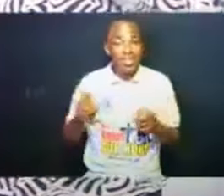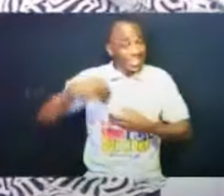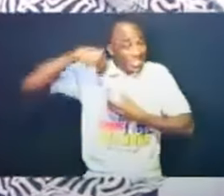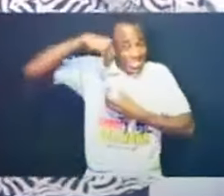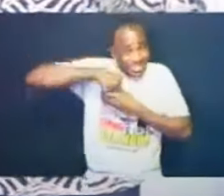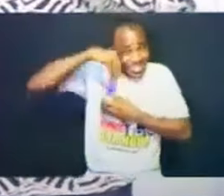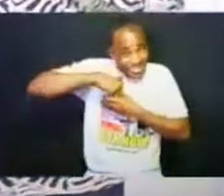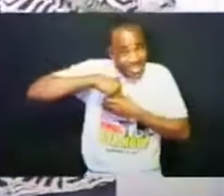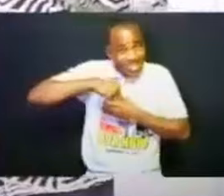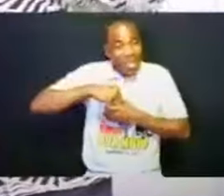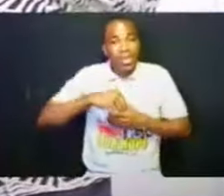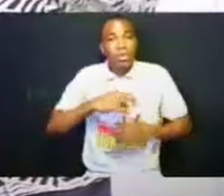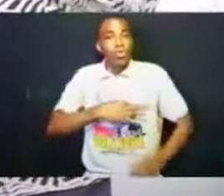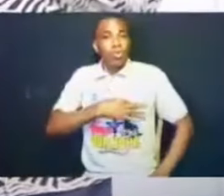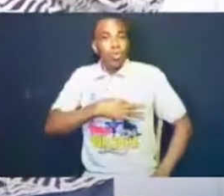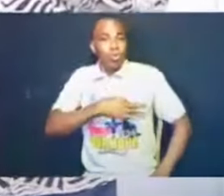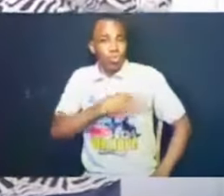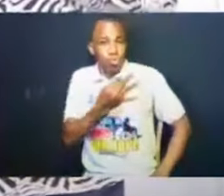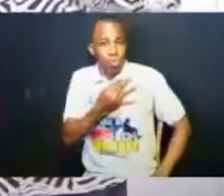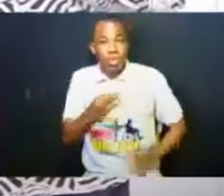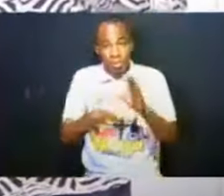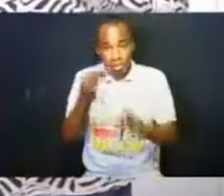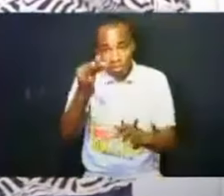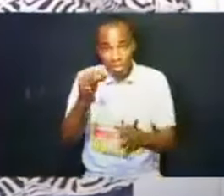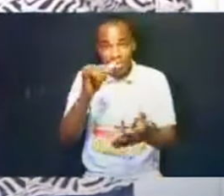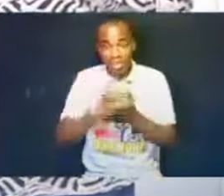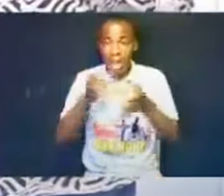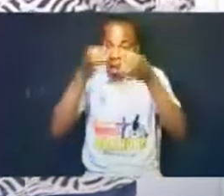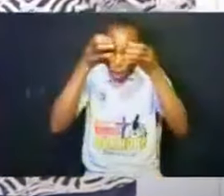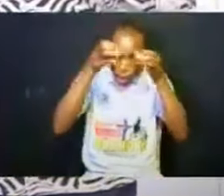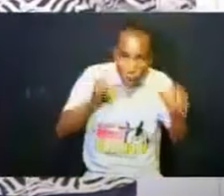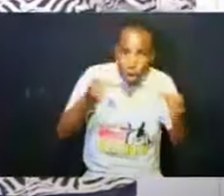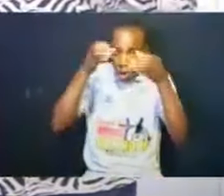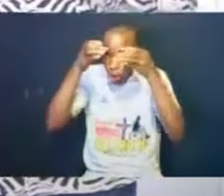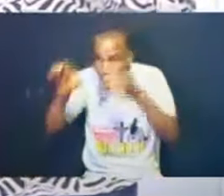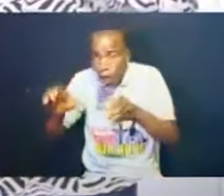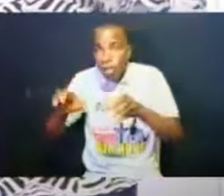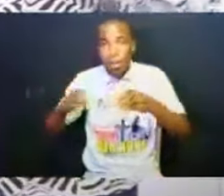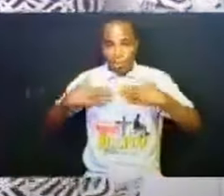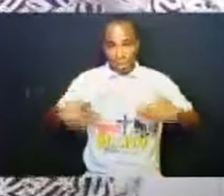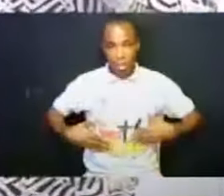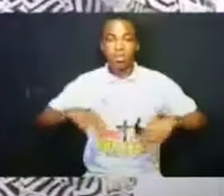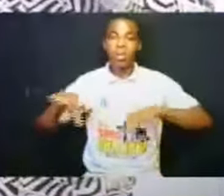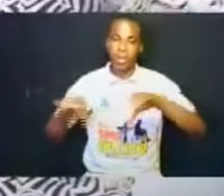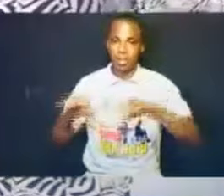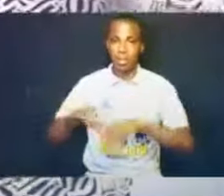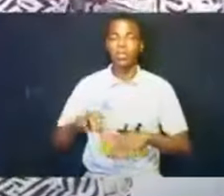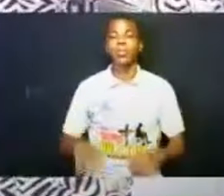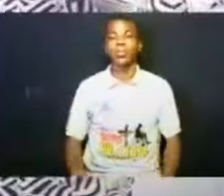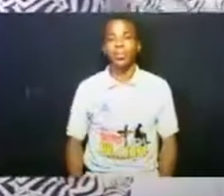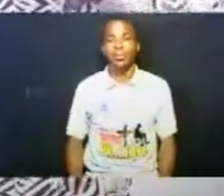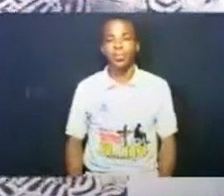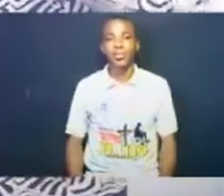the soul and the spirit, they are the shakers and the movers of the human being.